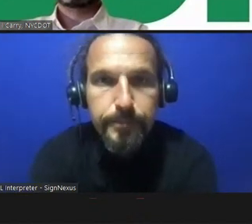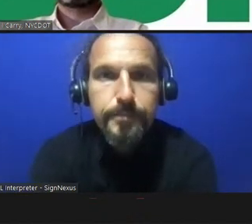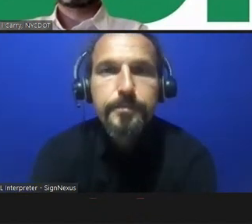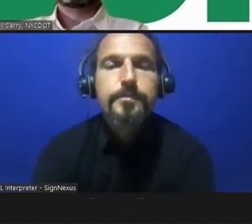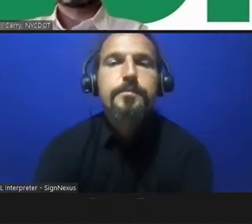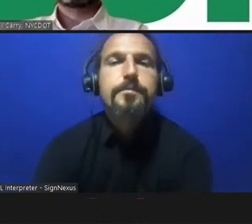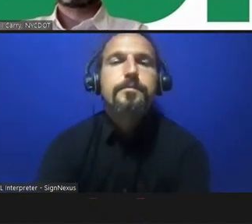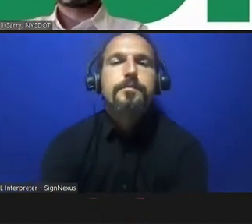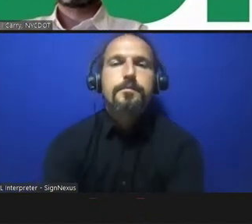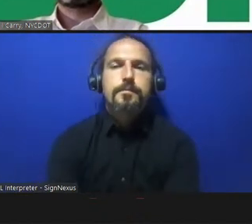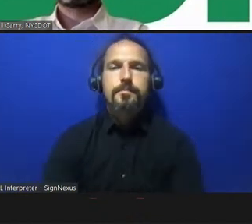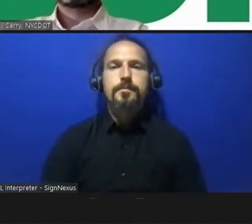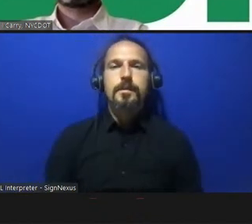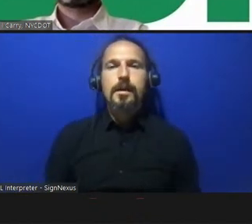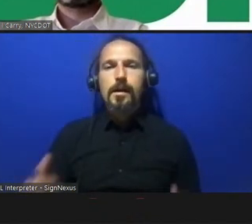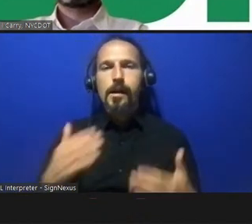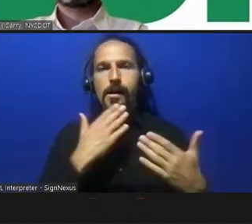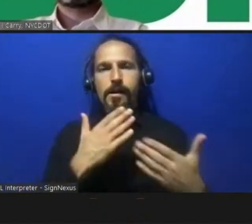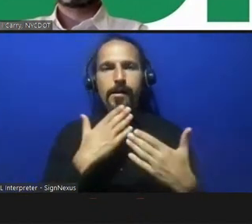thank you